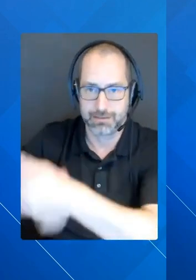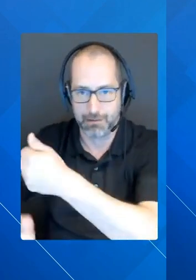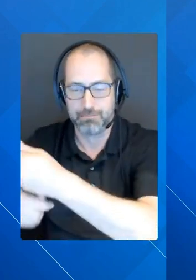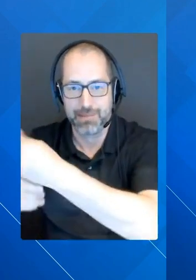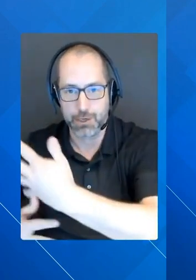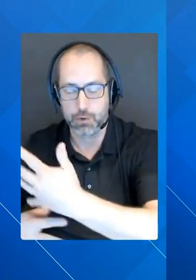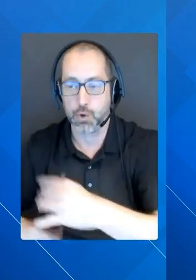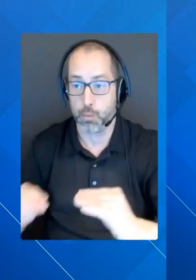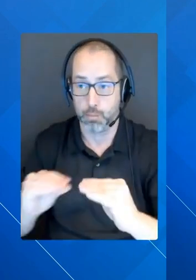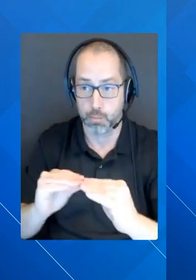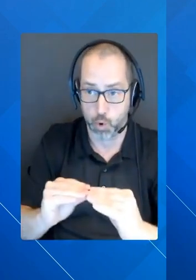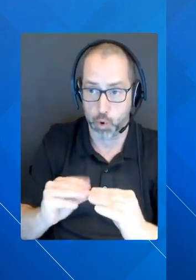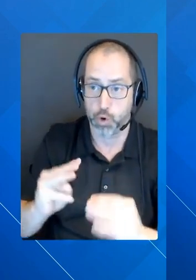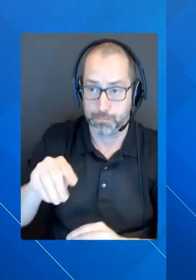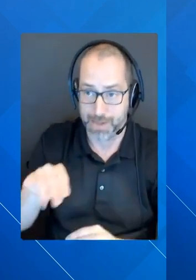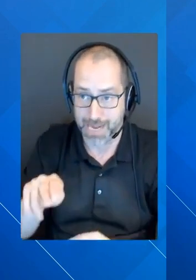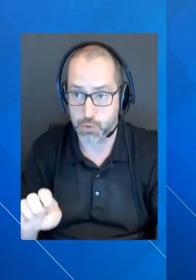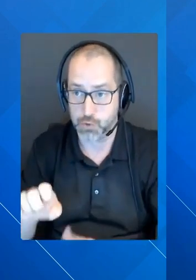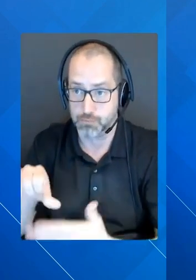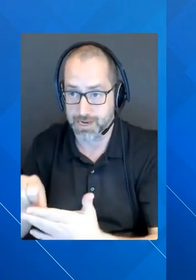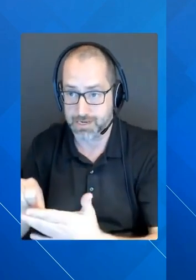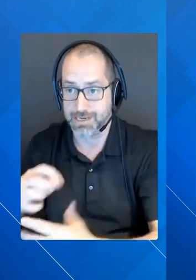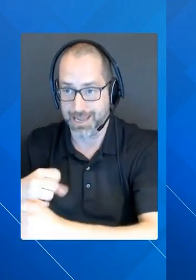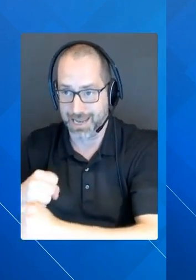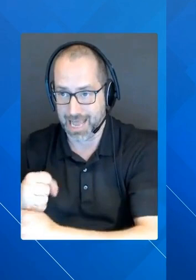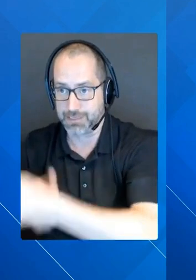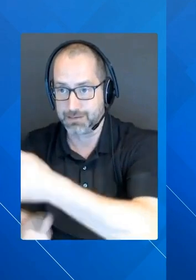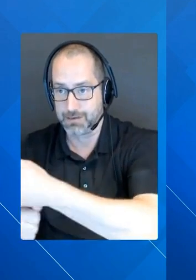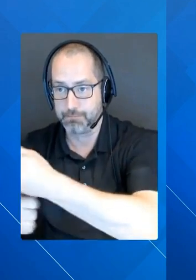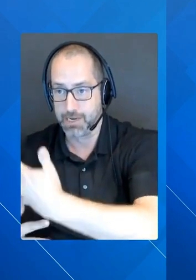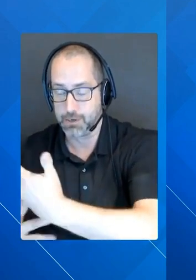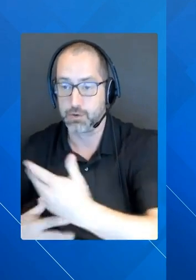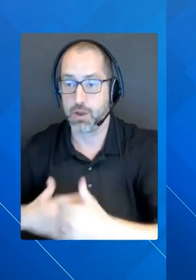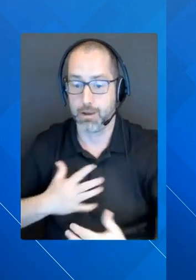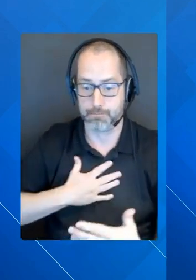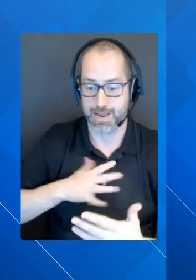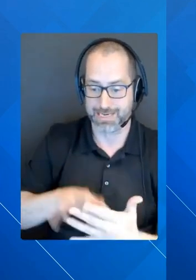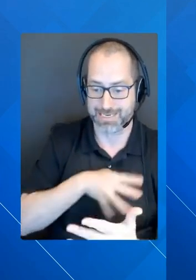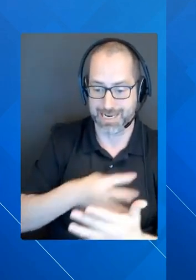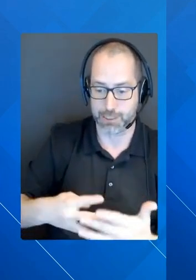button collapsed submenu. My schedule button collapsed.